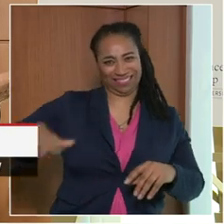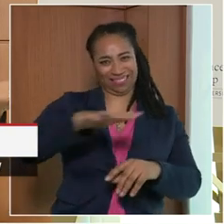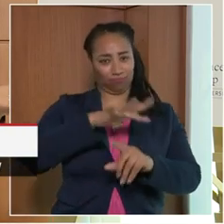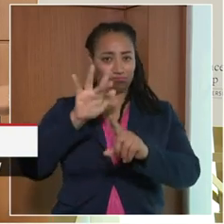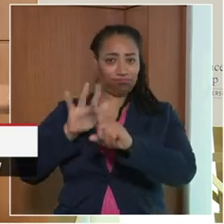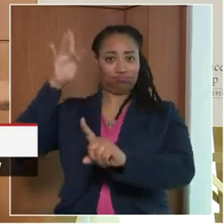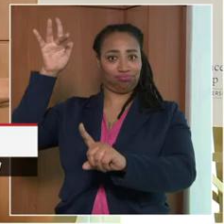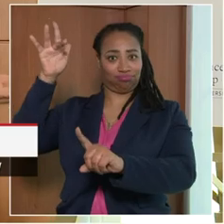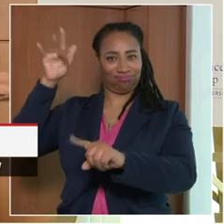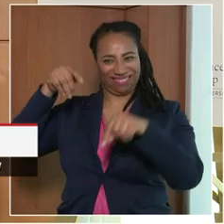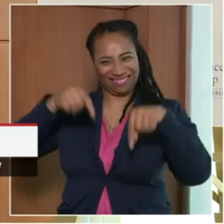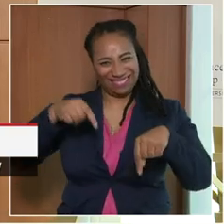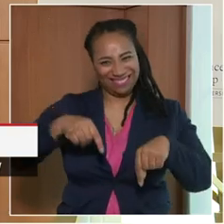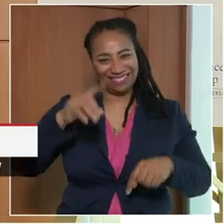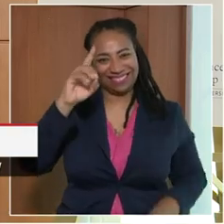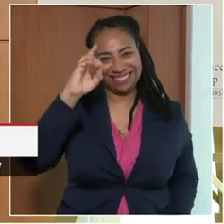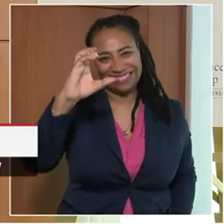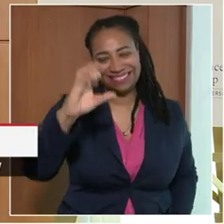That's what they did.